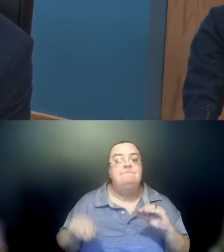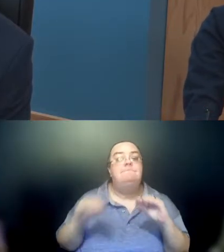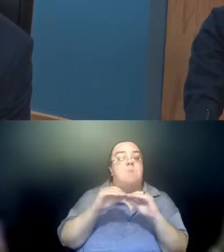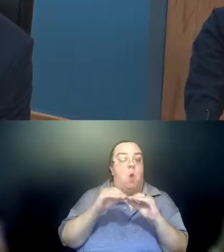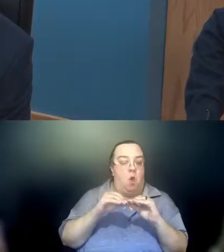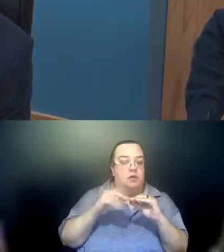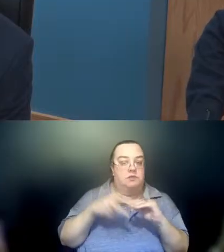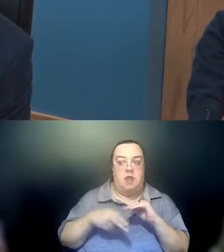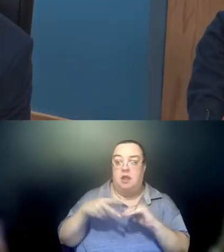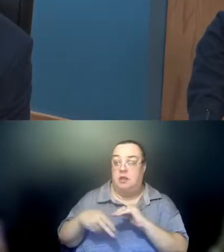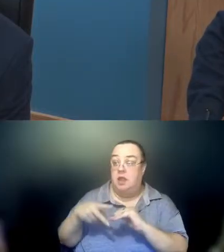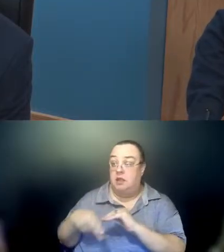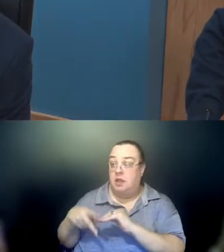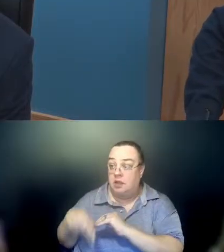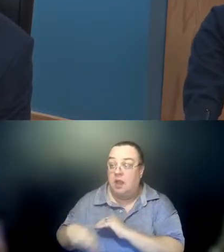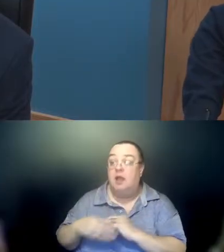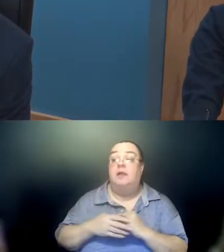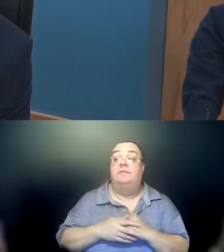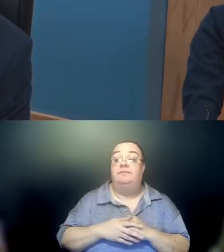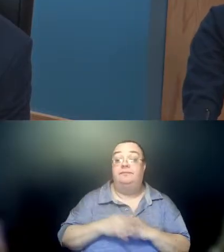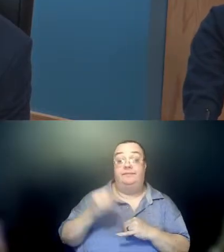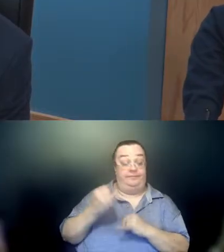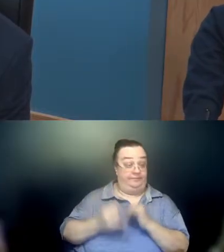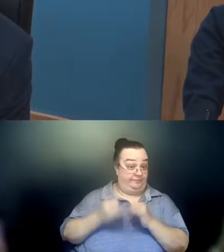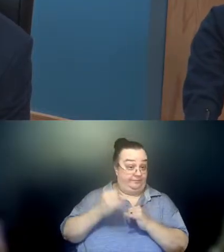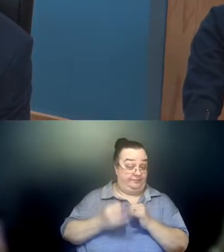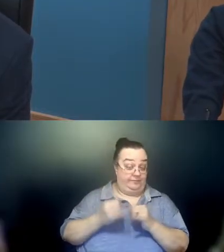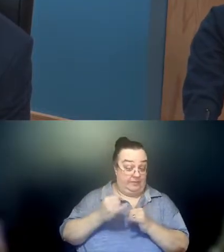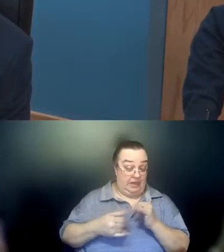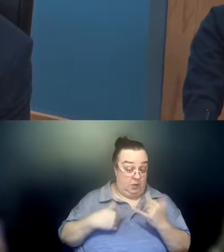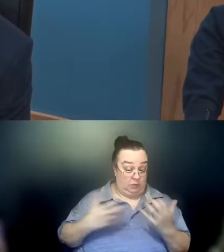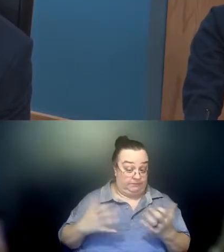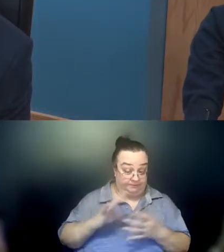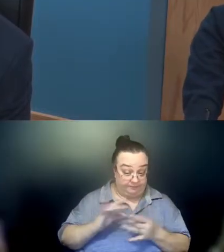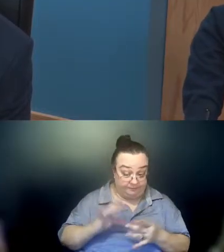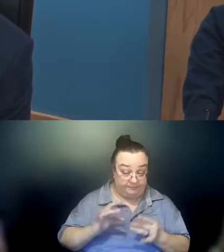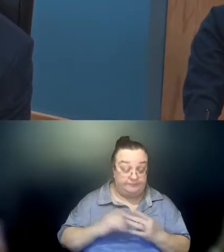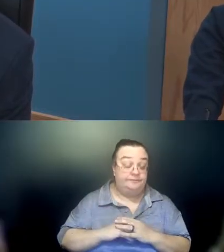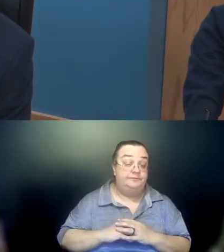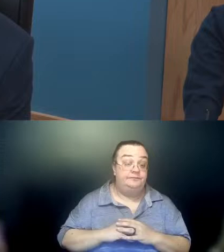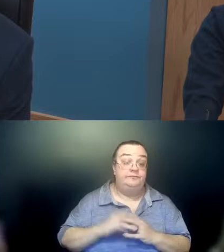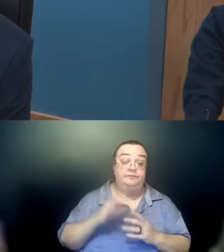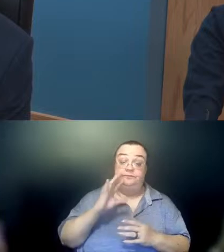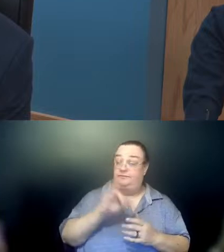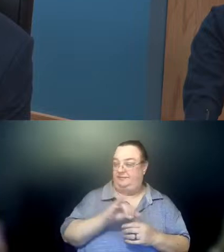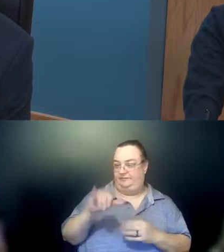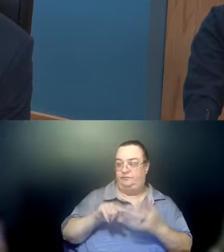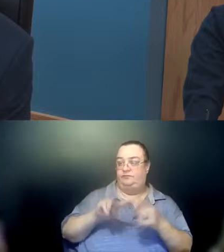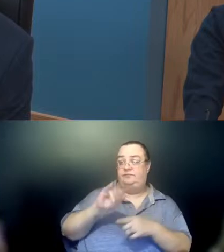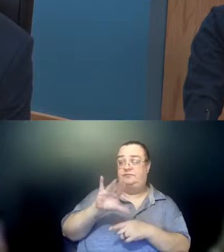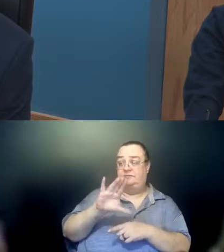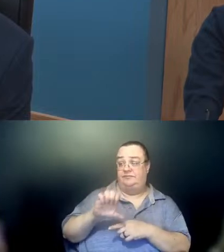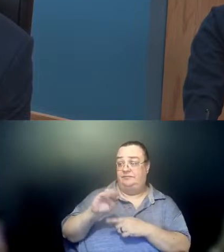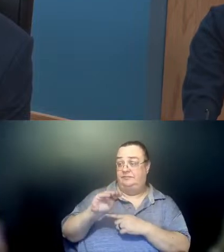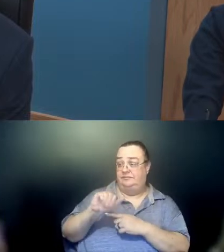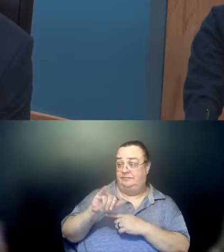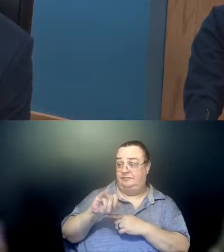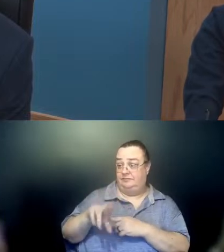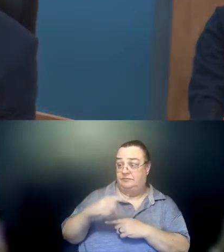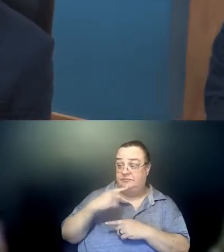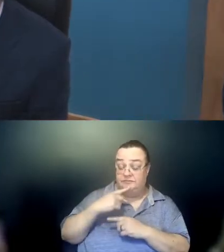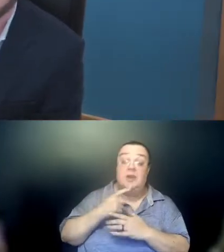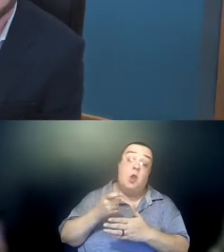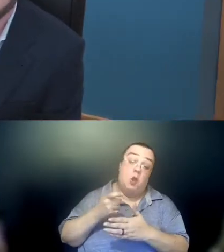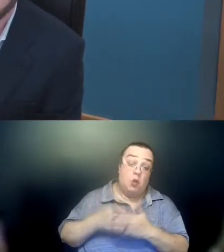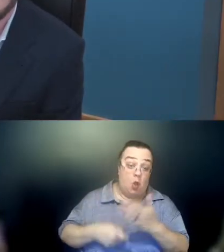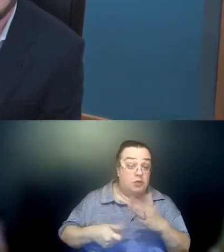costs. Last thing I want to say is to what the Vice Mayor said, costs go up. One of the